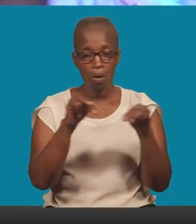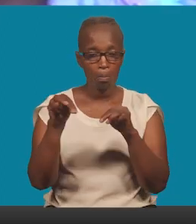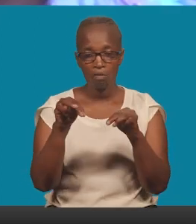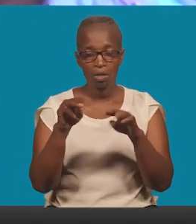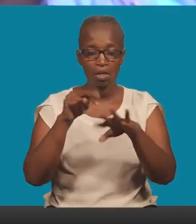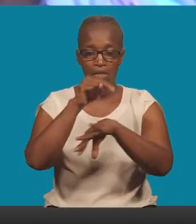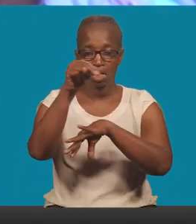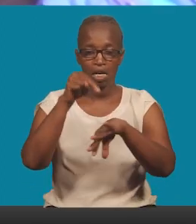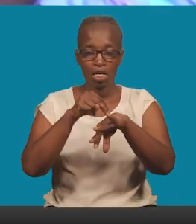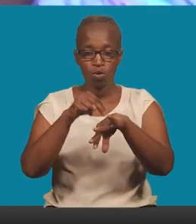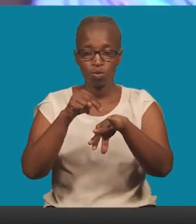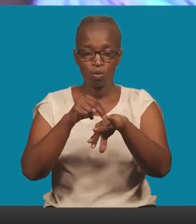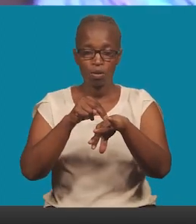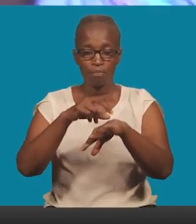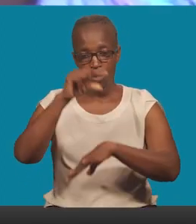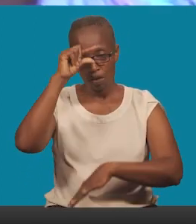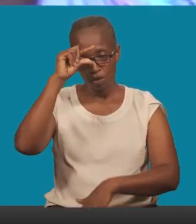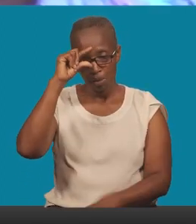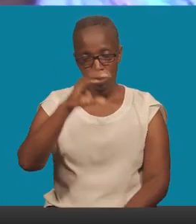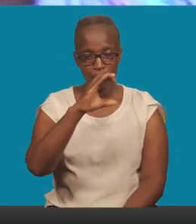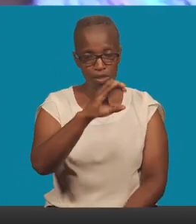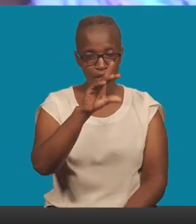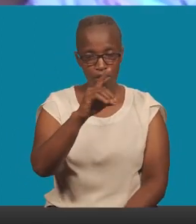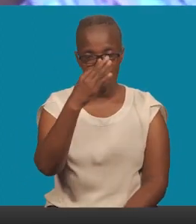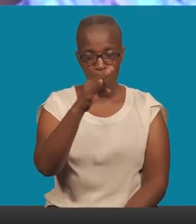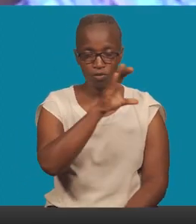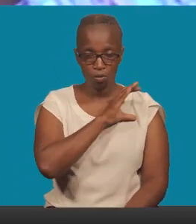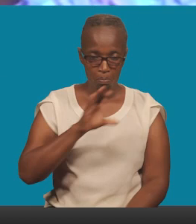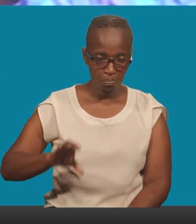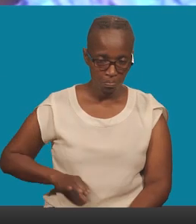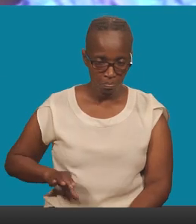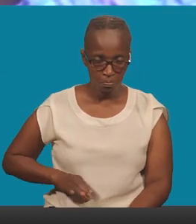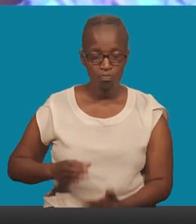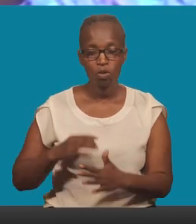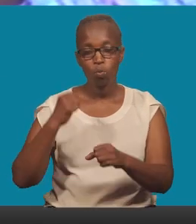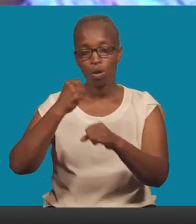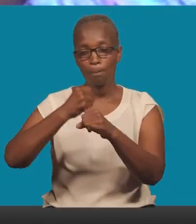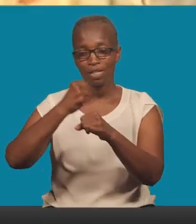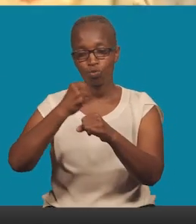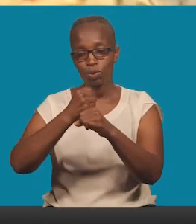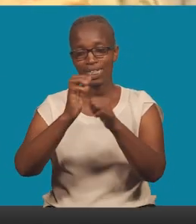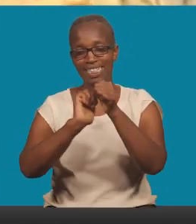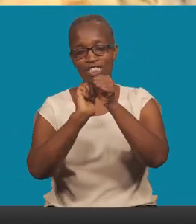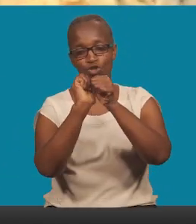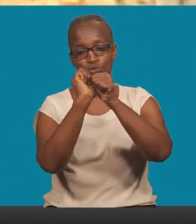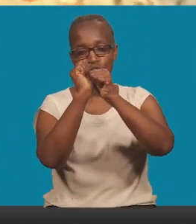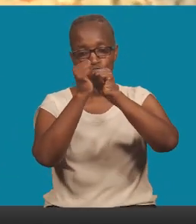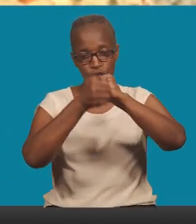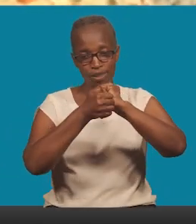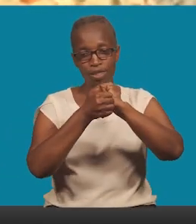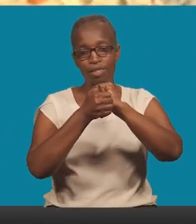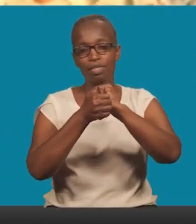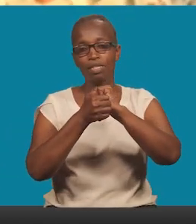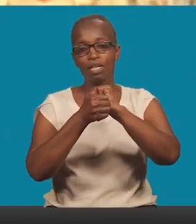We are moving on as a national government CDF committee, and we are going to do some